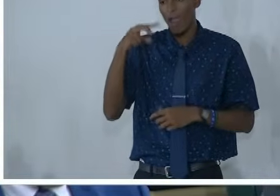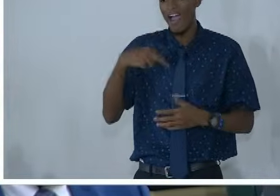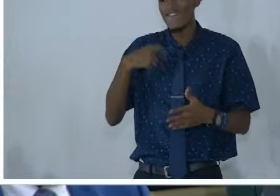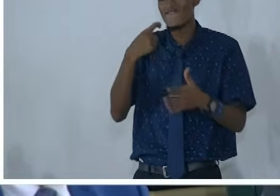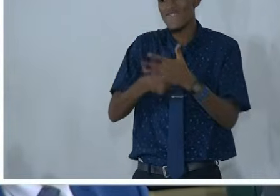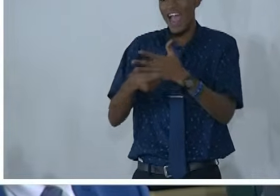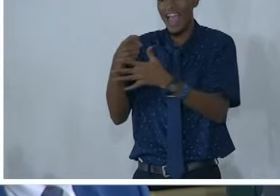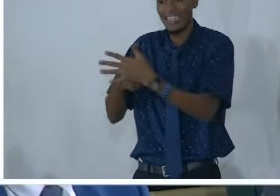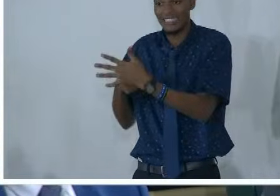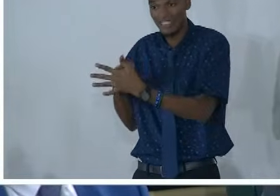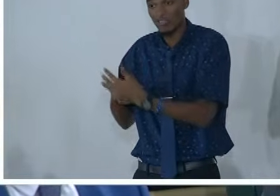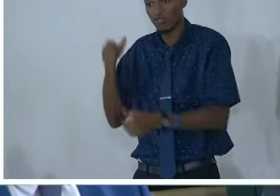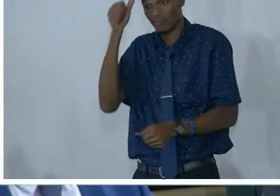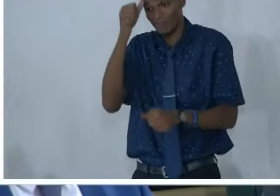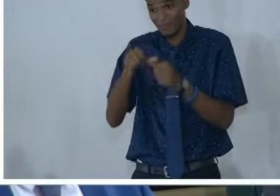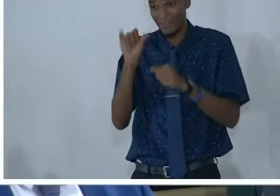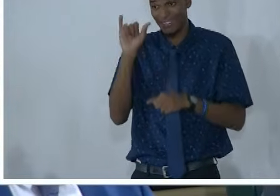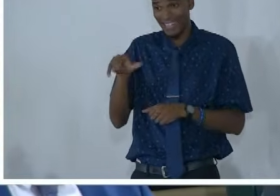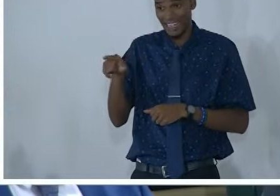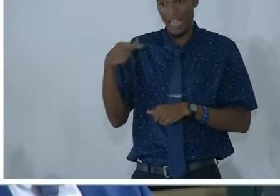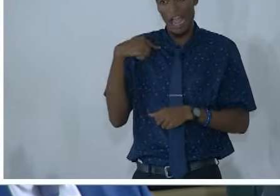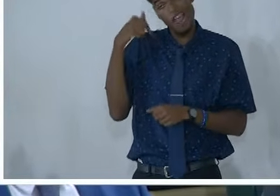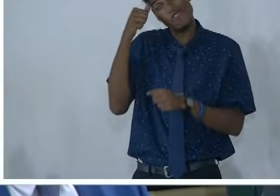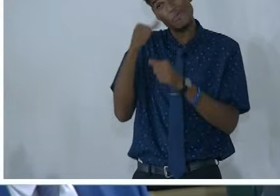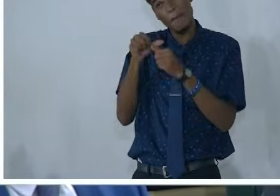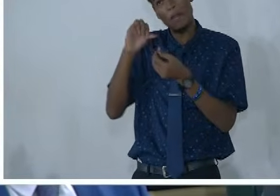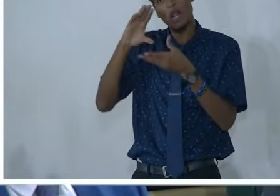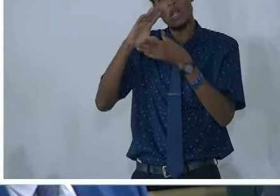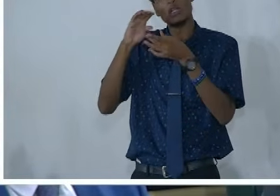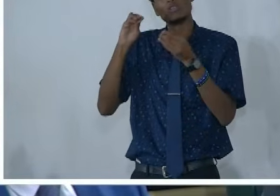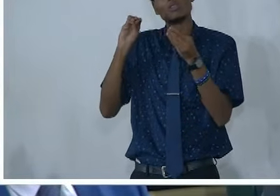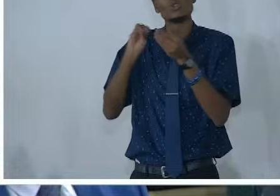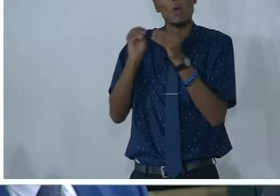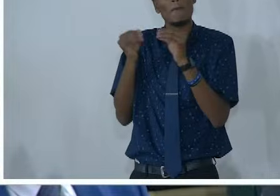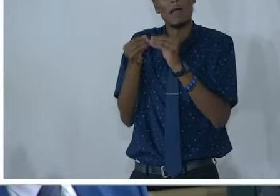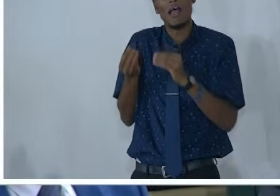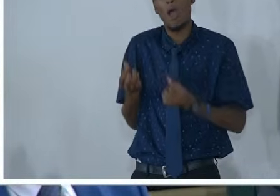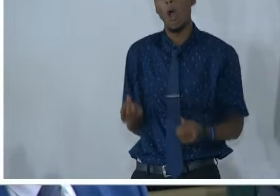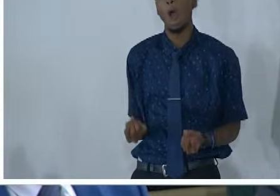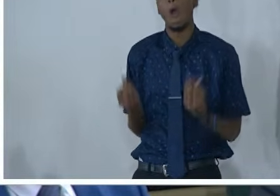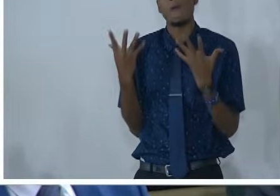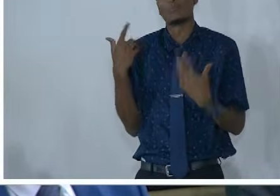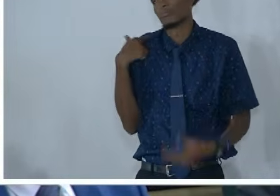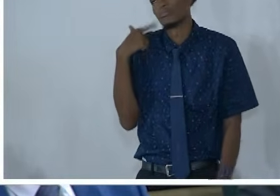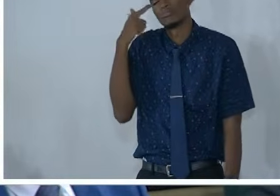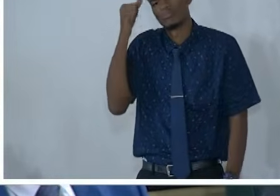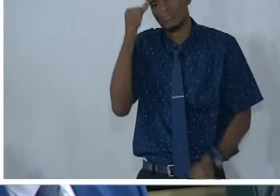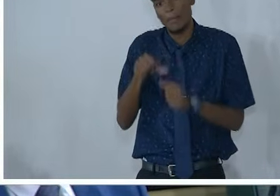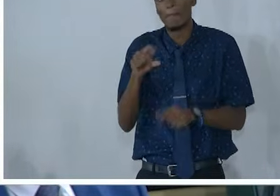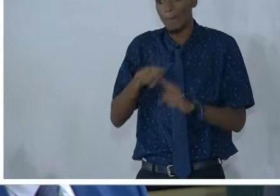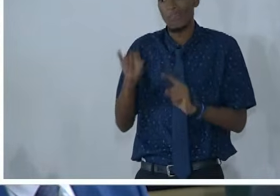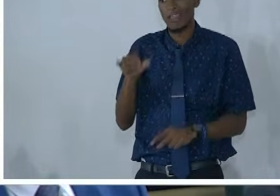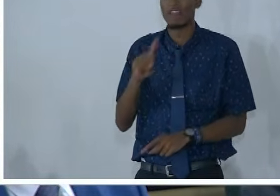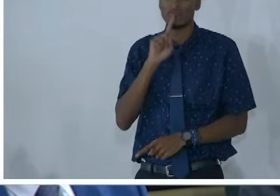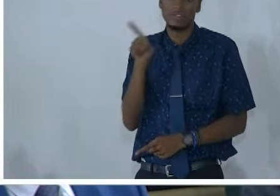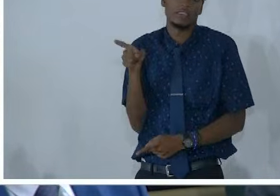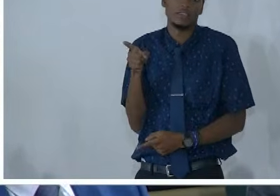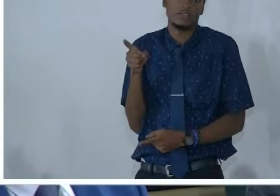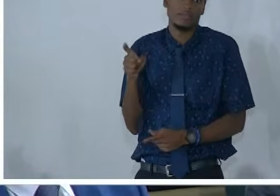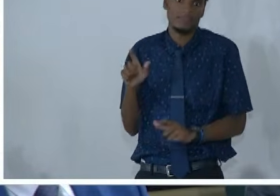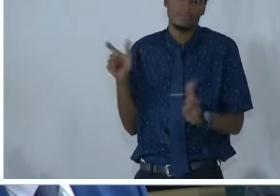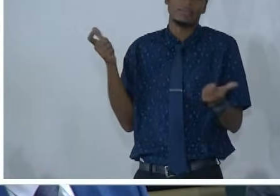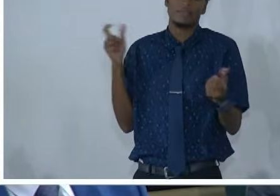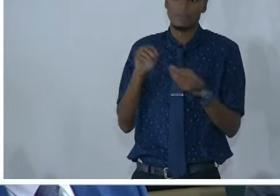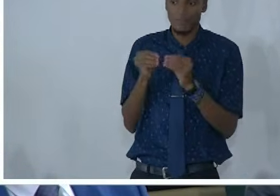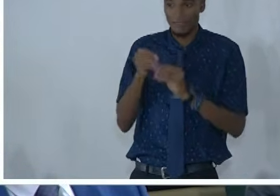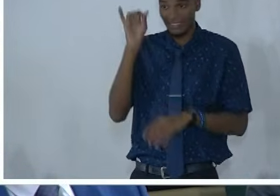don't remember the figure off the top of my head, but there were substantial fines. Can you give an update on whether those fines